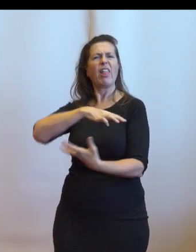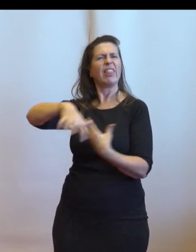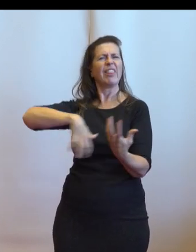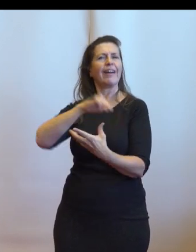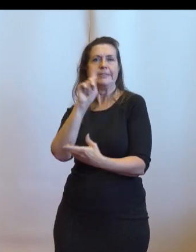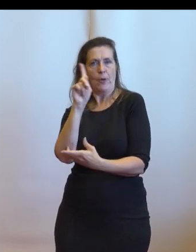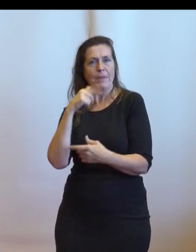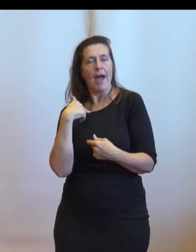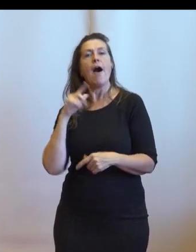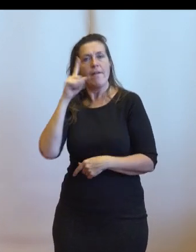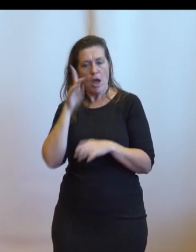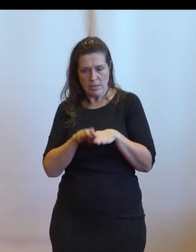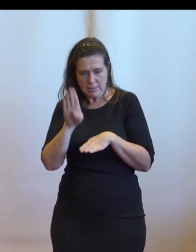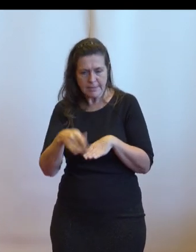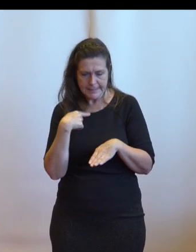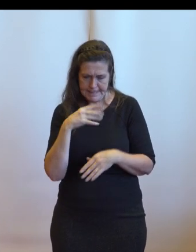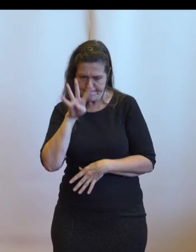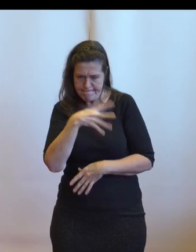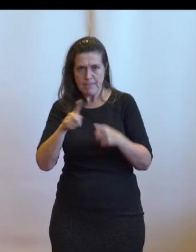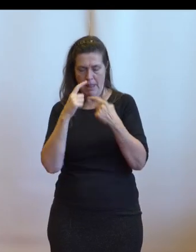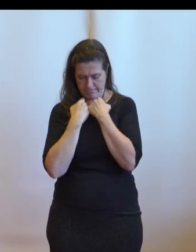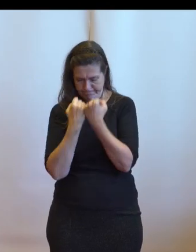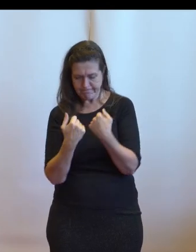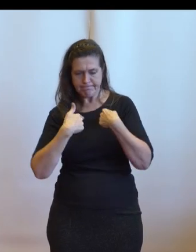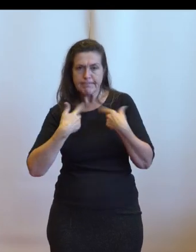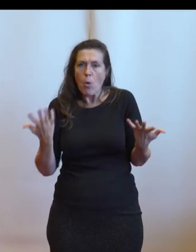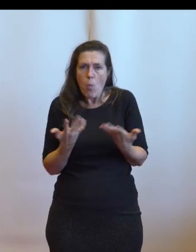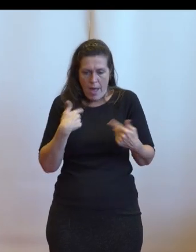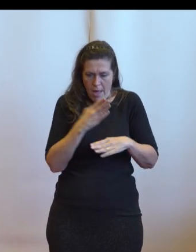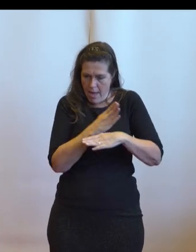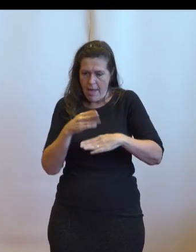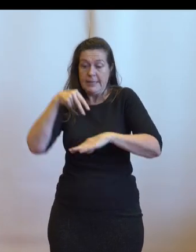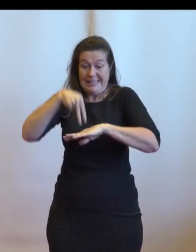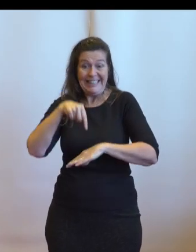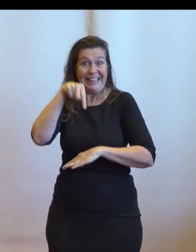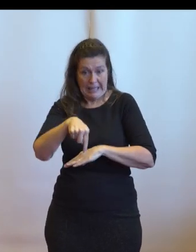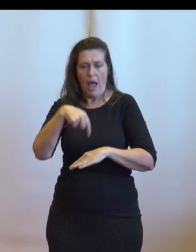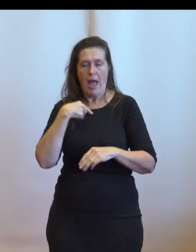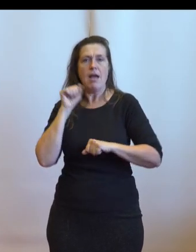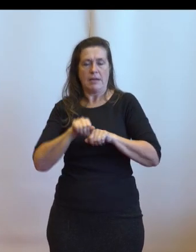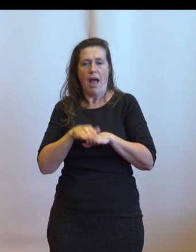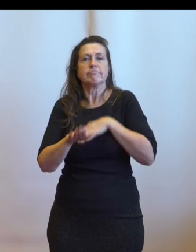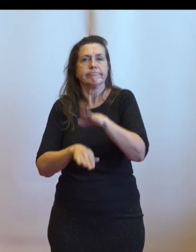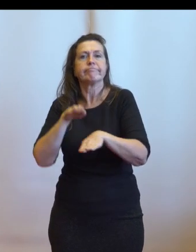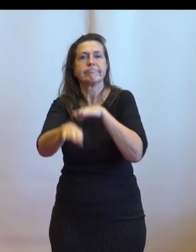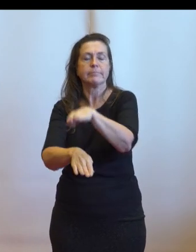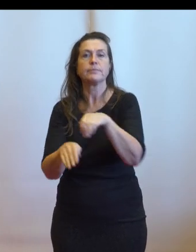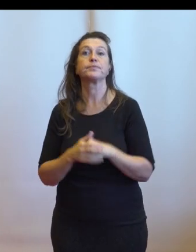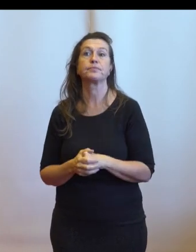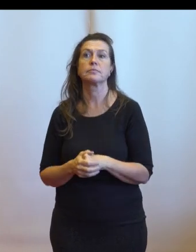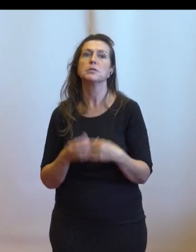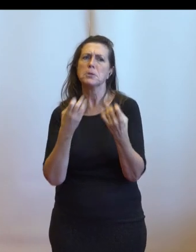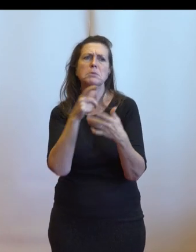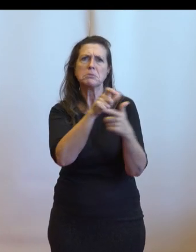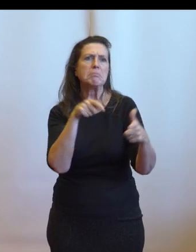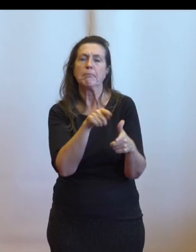The other thing I tend to say is accessibility doesn't tend to happen by mistake. It won't just have happened. People don't design stuff to be inaccessible, but you